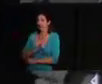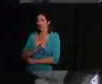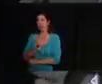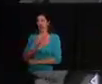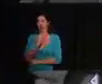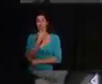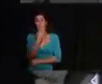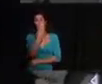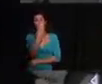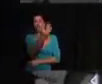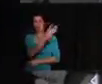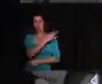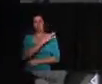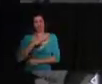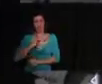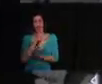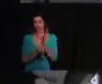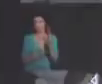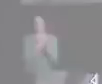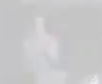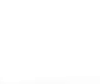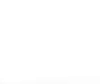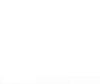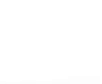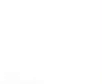videos coming to you. Please watch this.